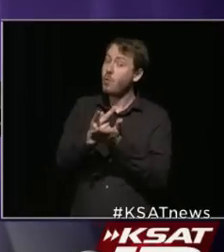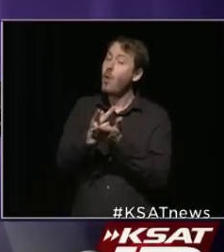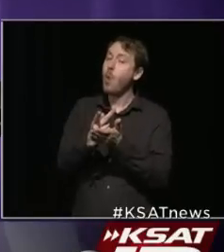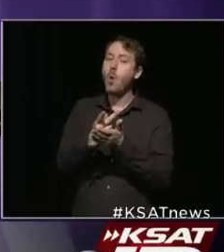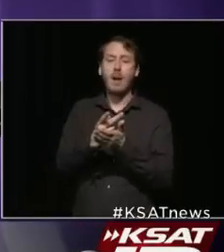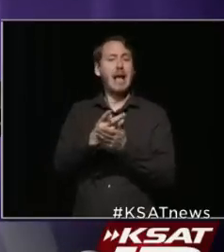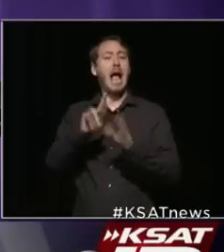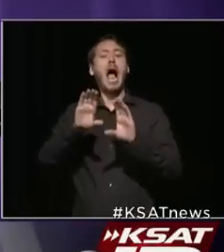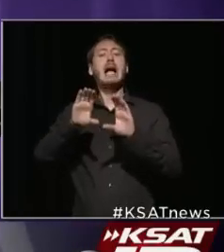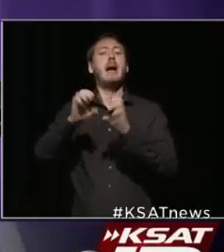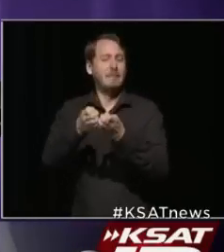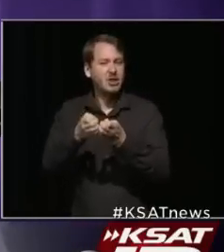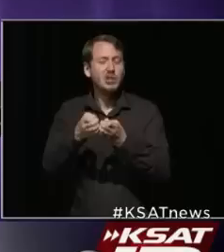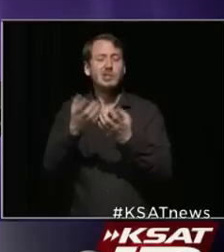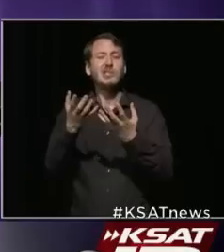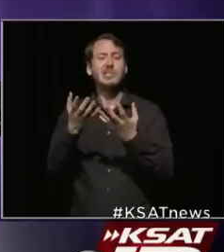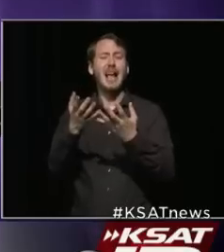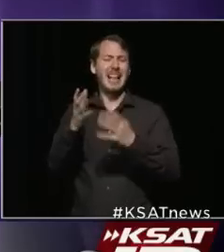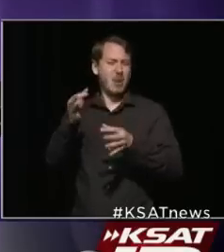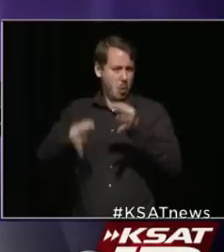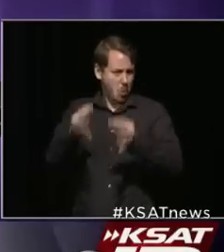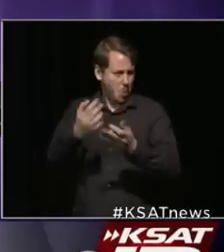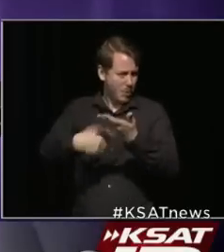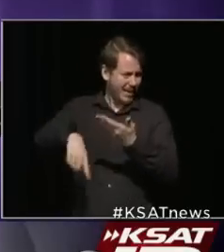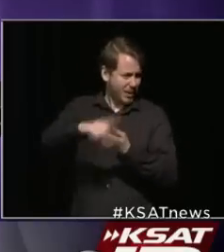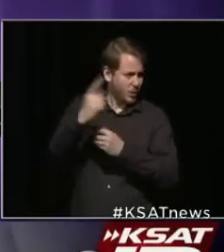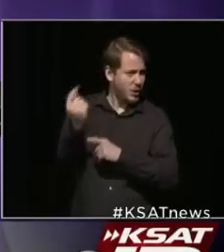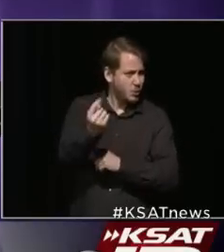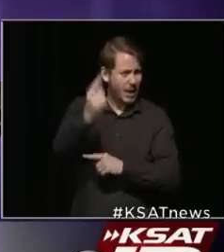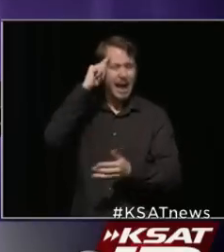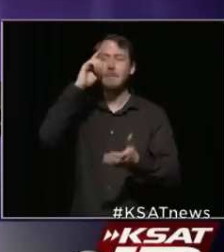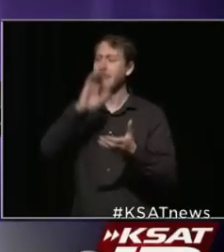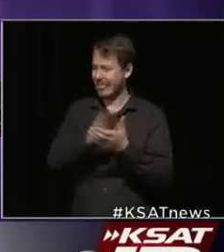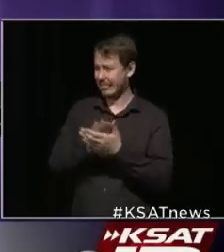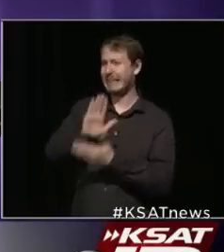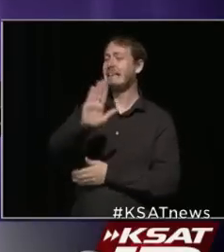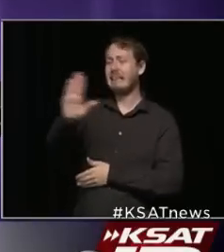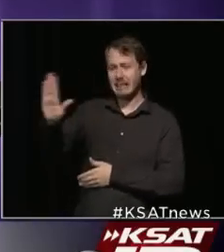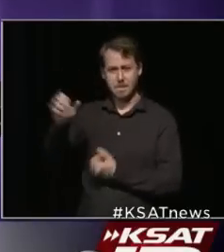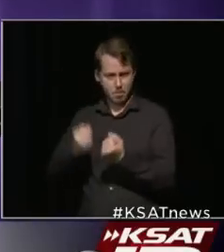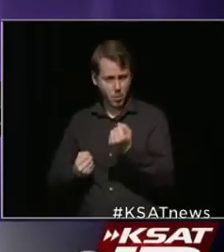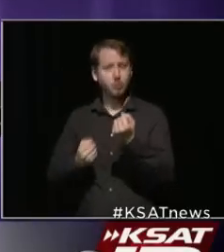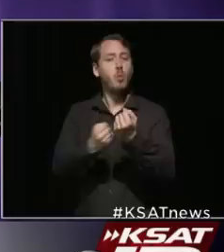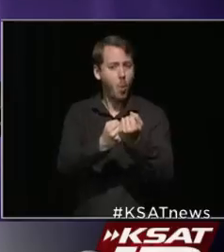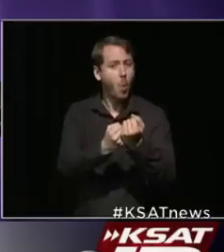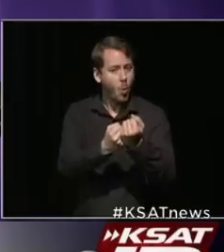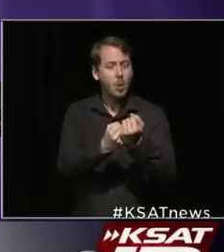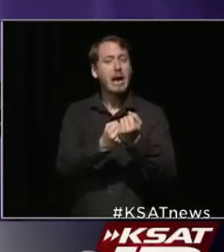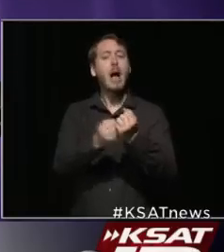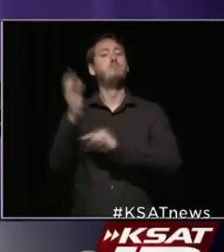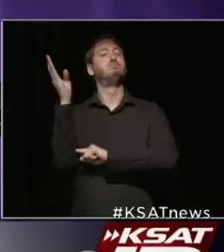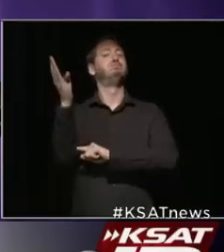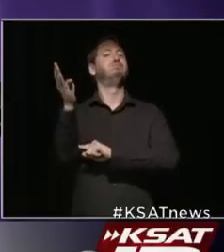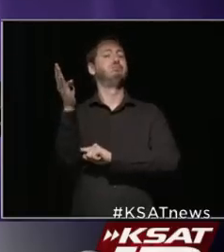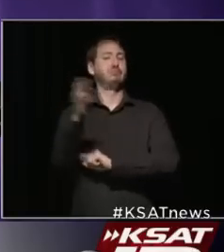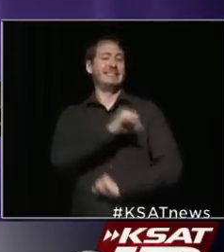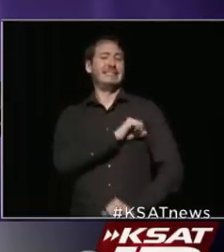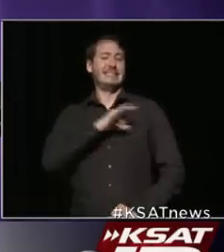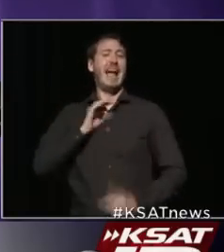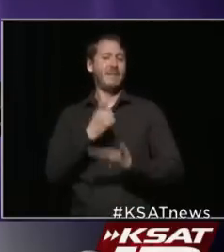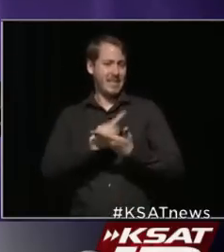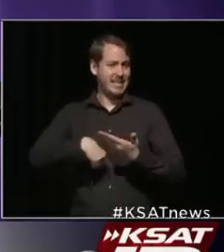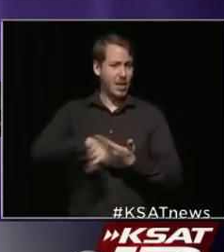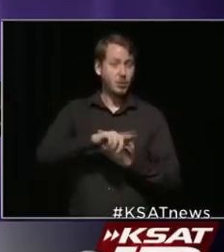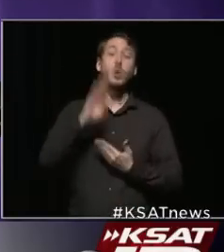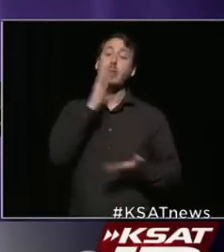court meeting. We'll be meeting next Tuesday. I believe there'll be support for it. This will be presented by the staff next Tuesday. So that will